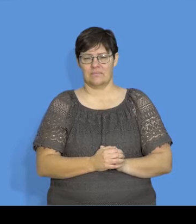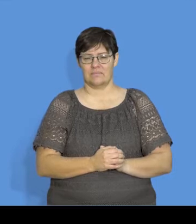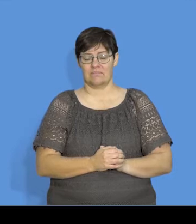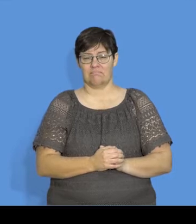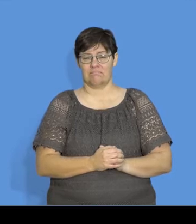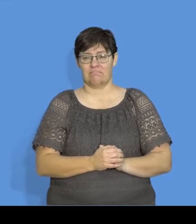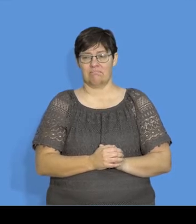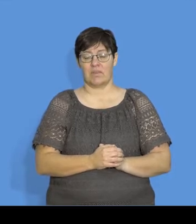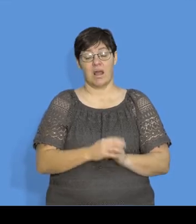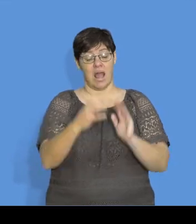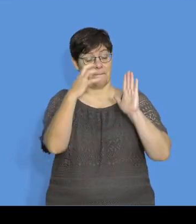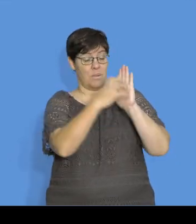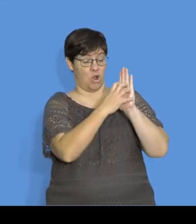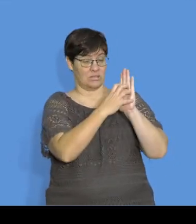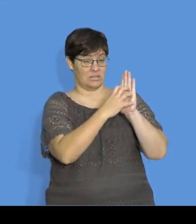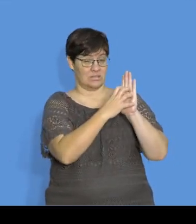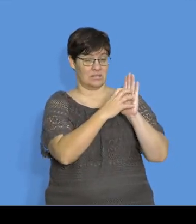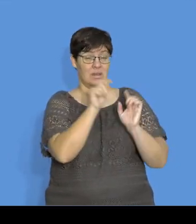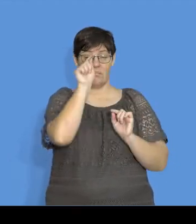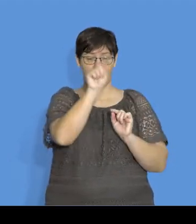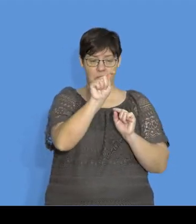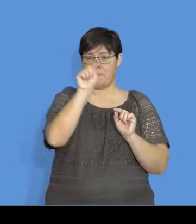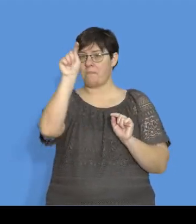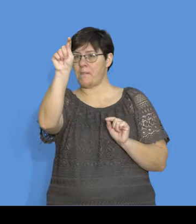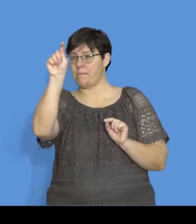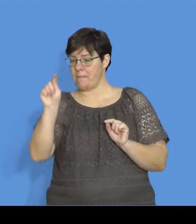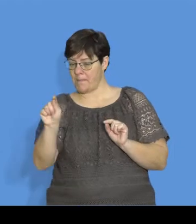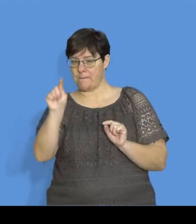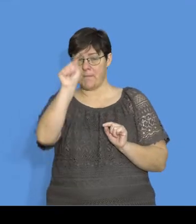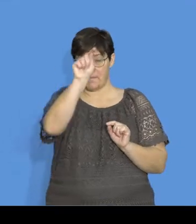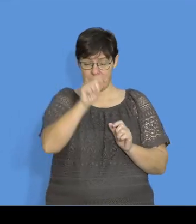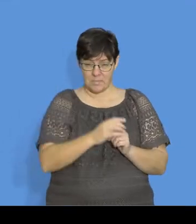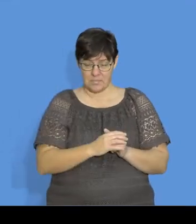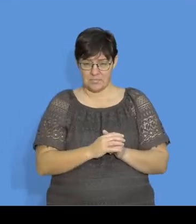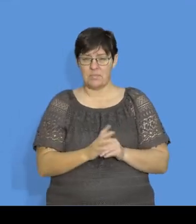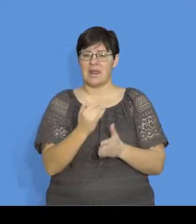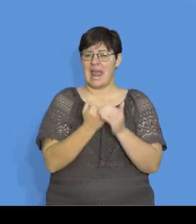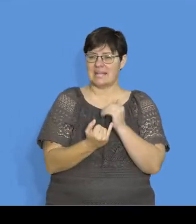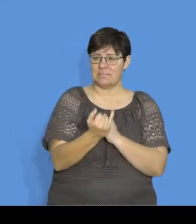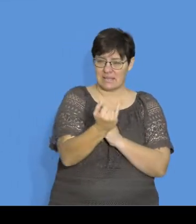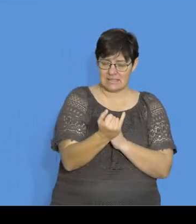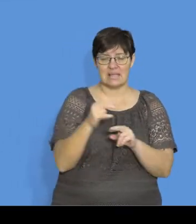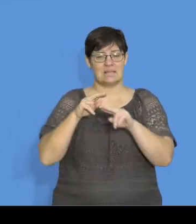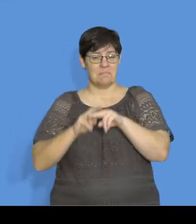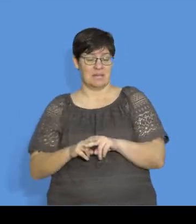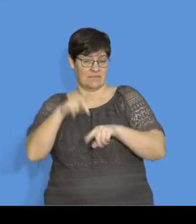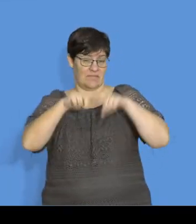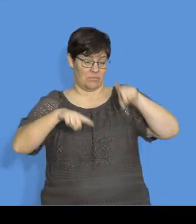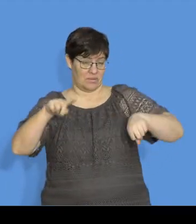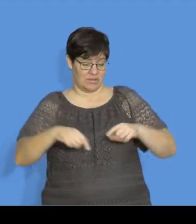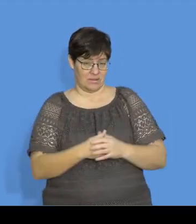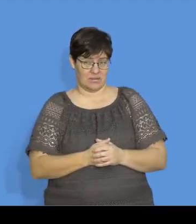if points on a scatter plot, so we're talking about points. When we talk about points, we're talking about independent and dependent